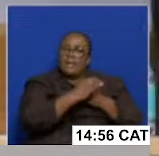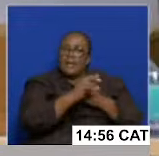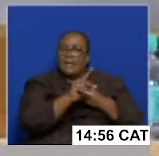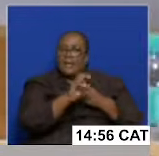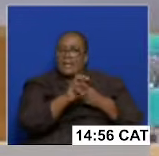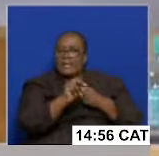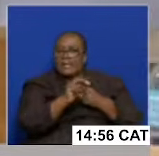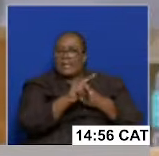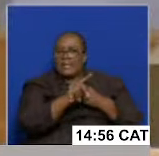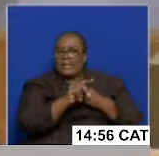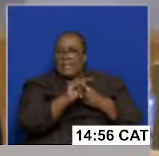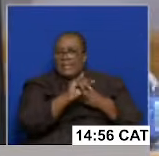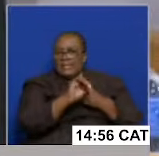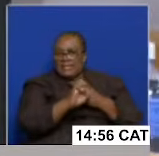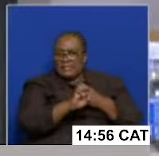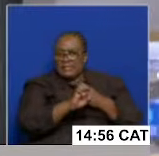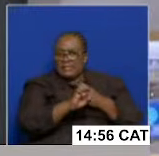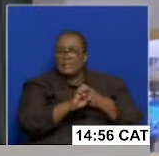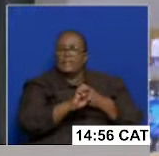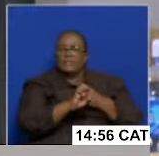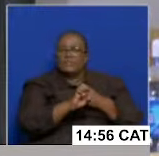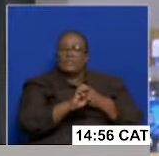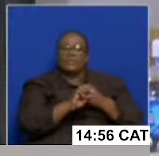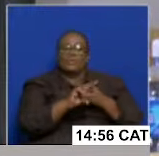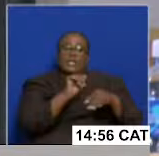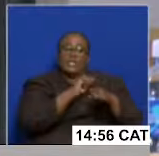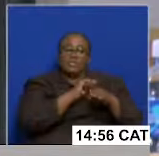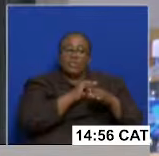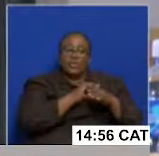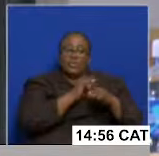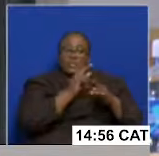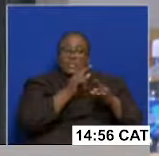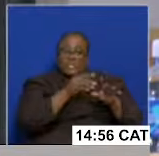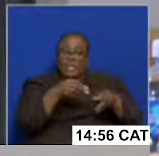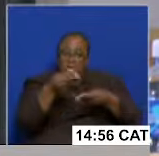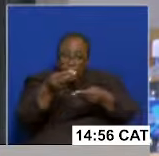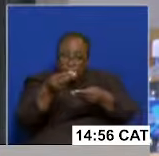were given to you, you then gave them to Simon, and he gave you money?